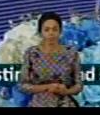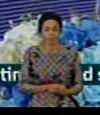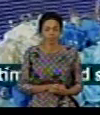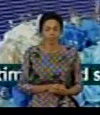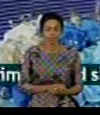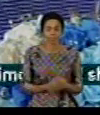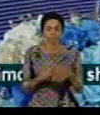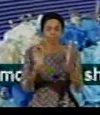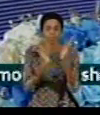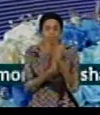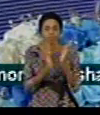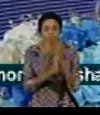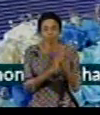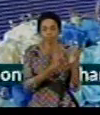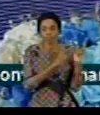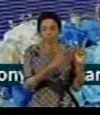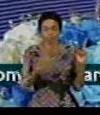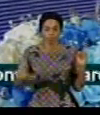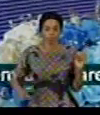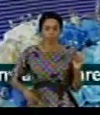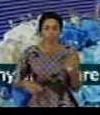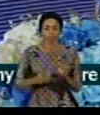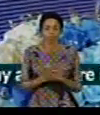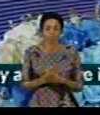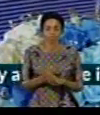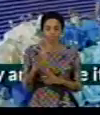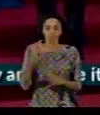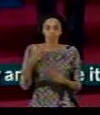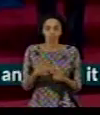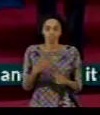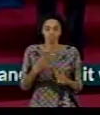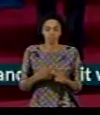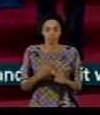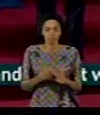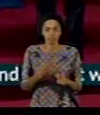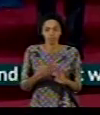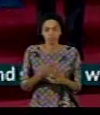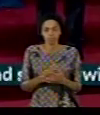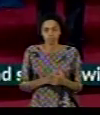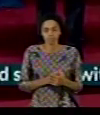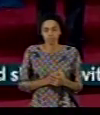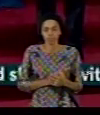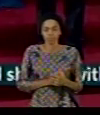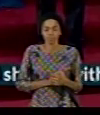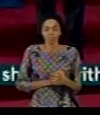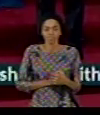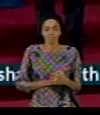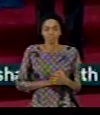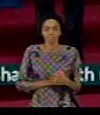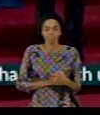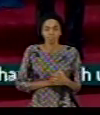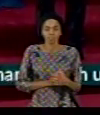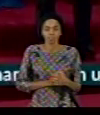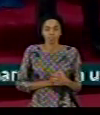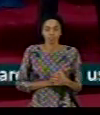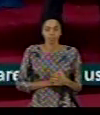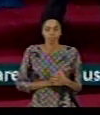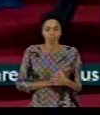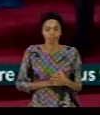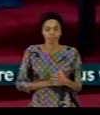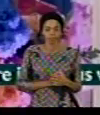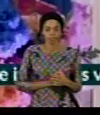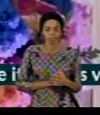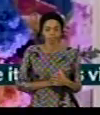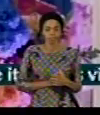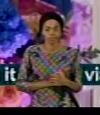Praise the Lord. My name is Weber Christopher. I'm from St. District. I want to